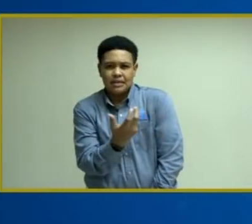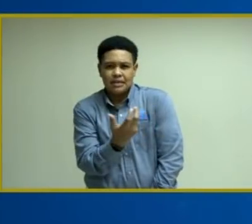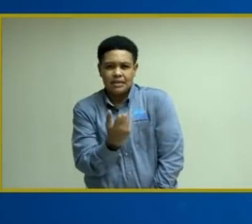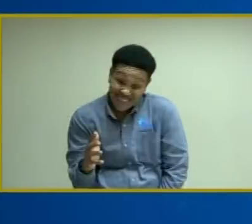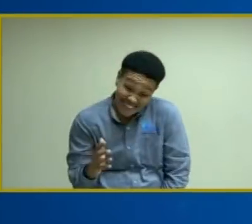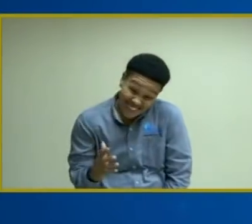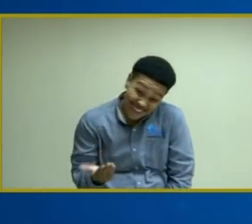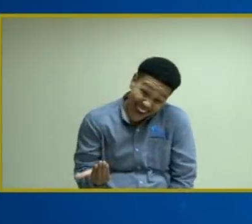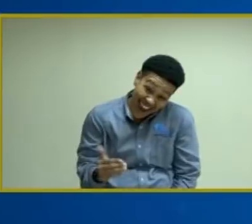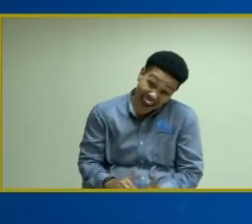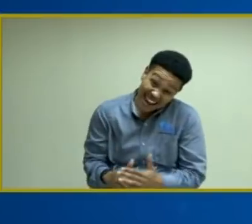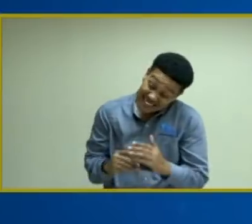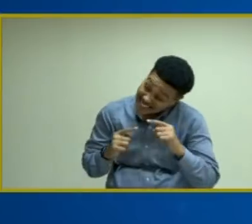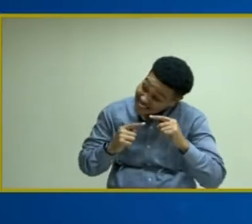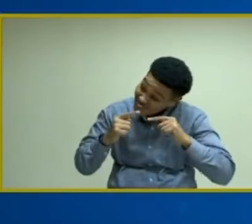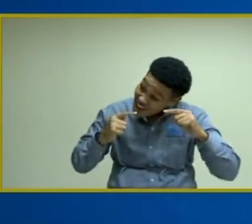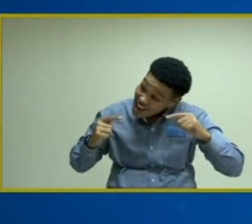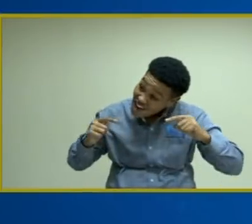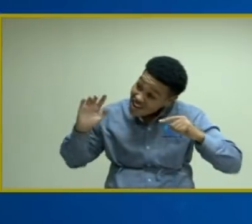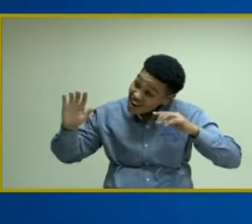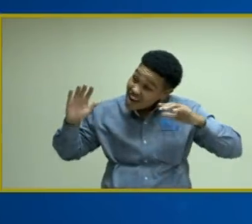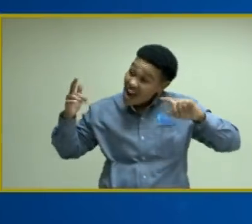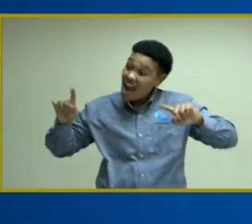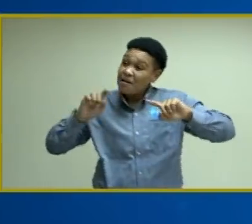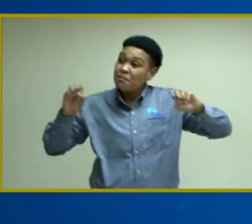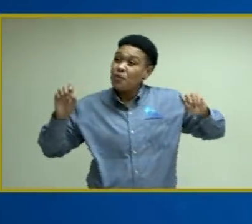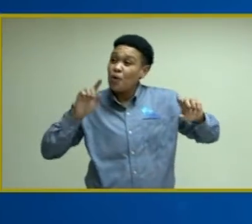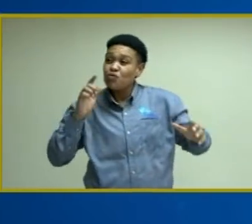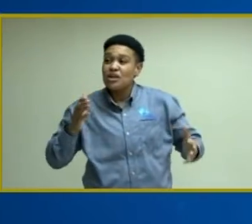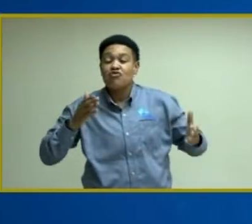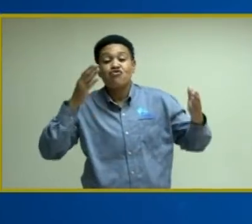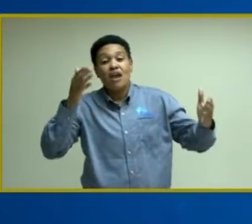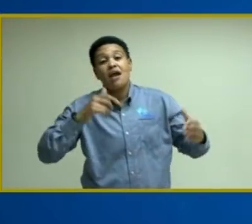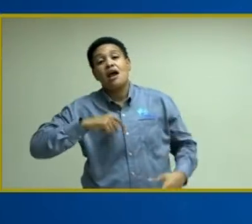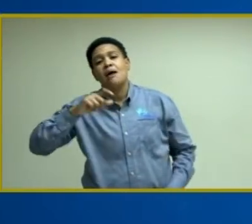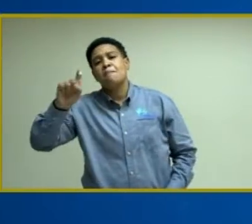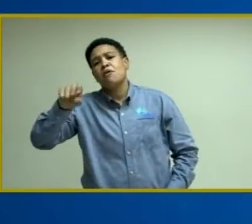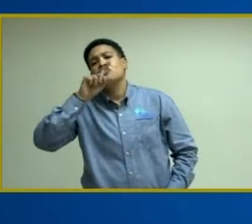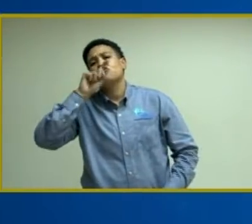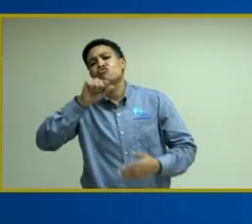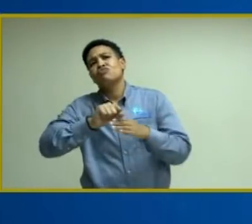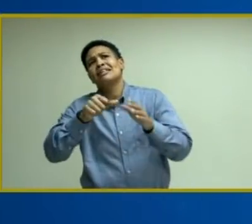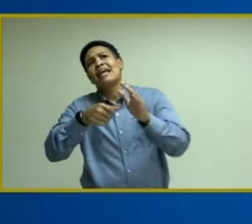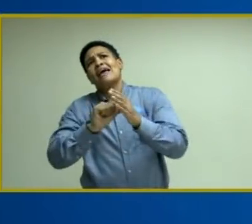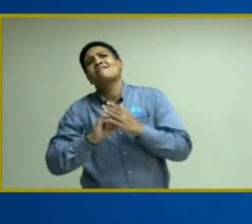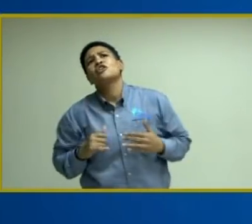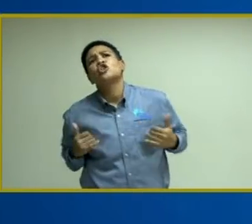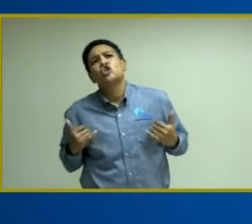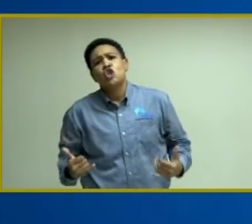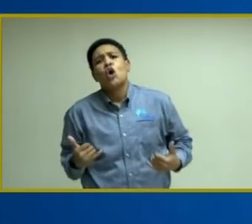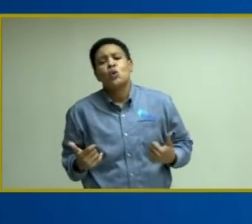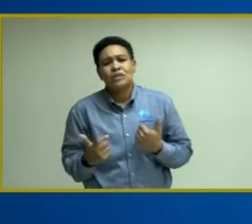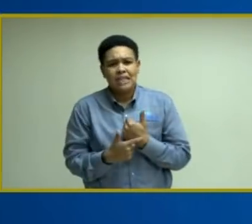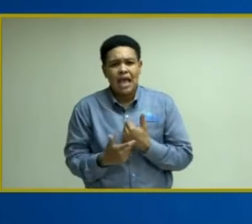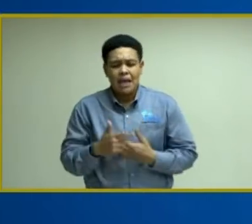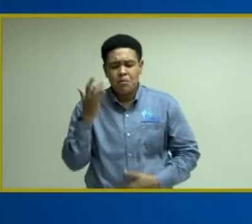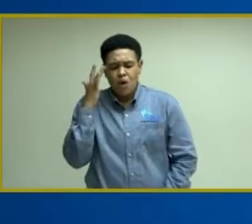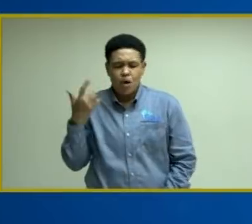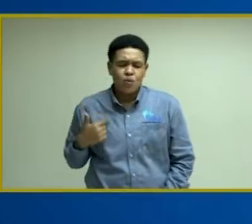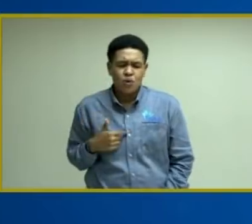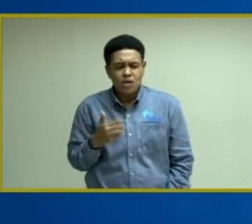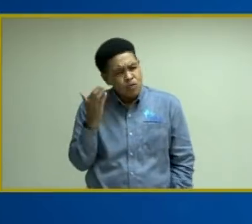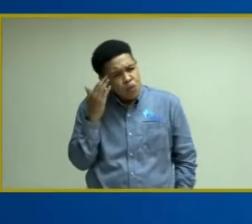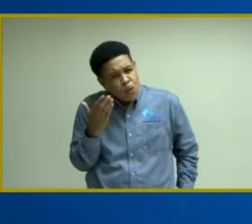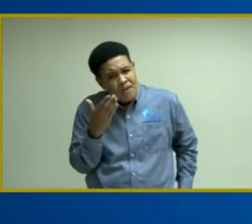the variants. And this is why there is no recommendation, and I must emphasize at this time, because we know